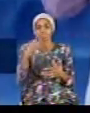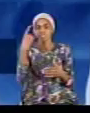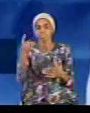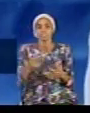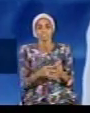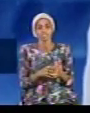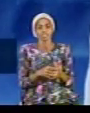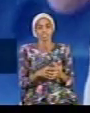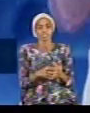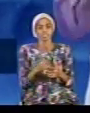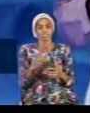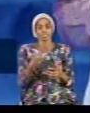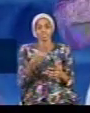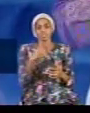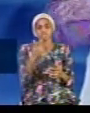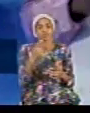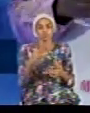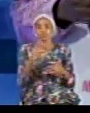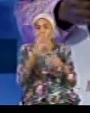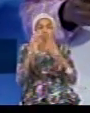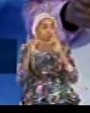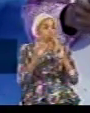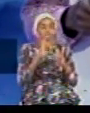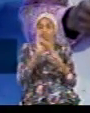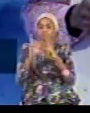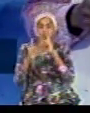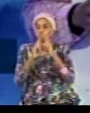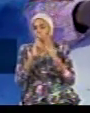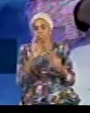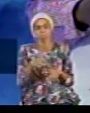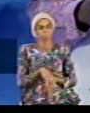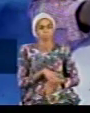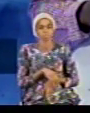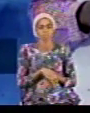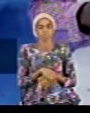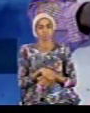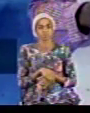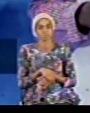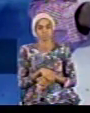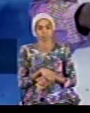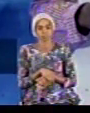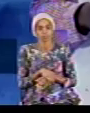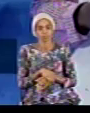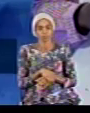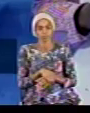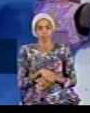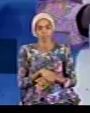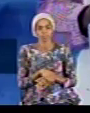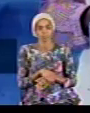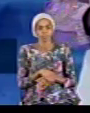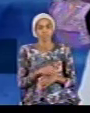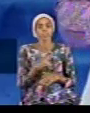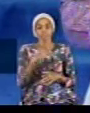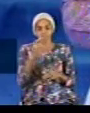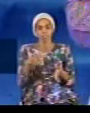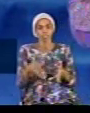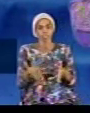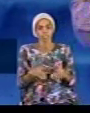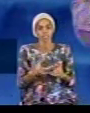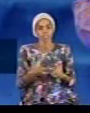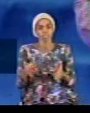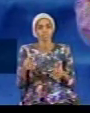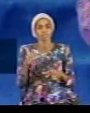was talking rationally, saying all jargons, everything. I said no problem. Let's go. We get